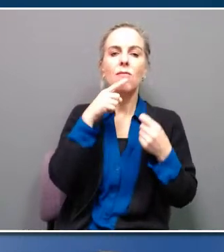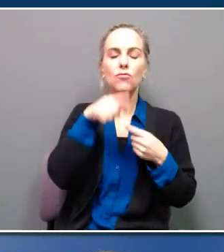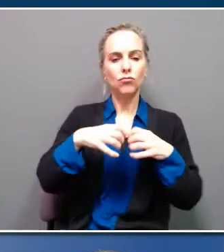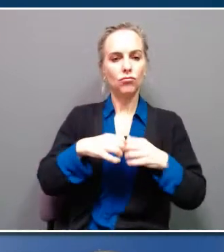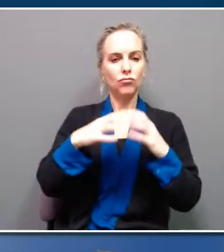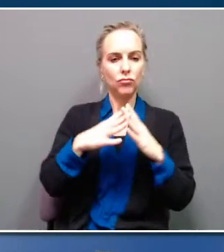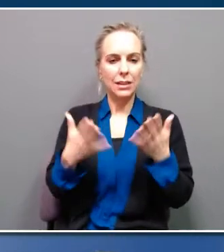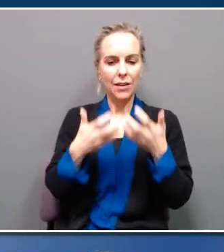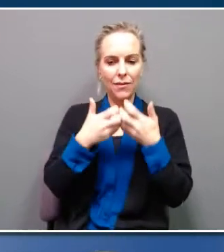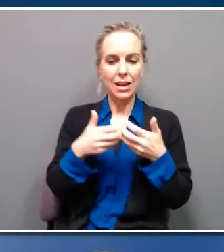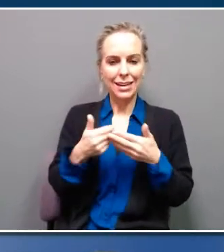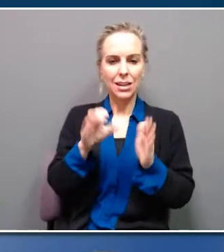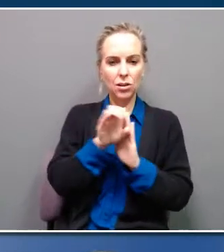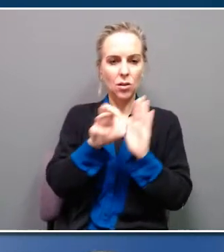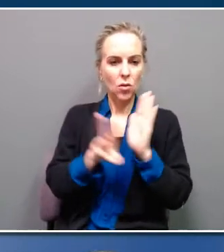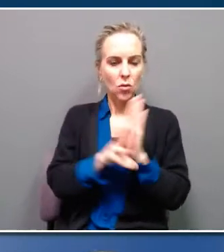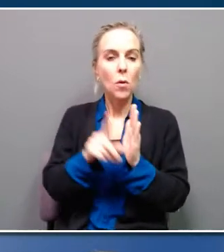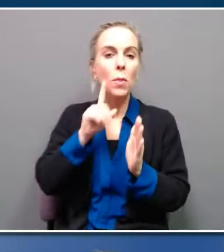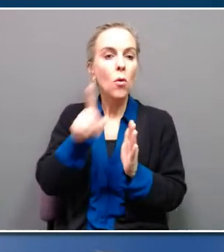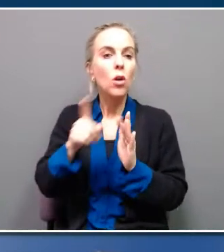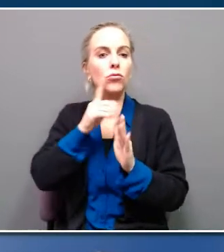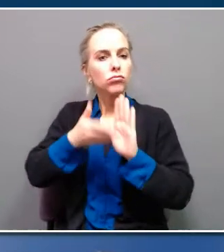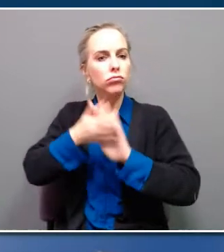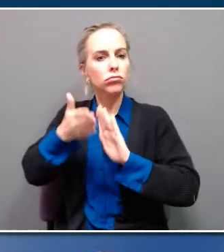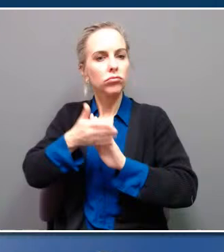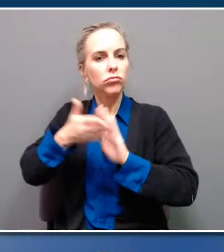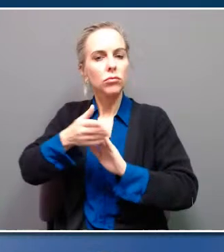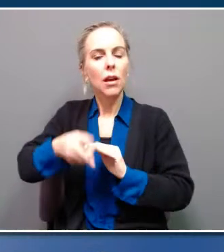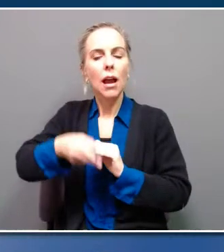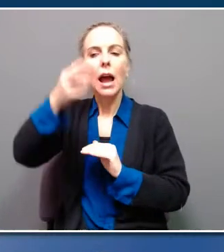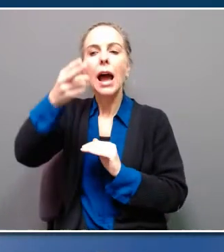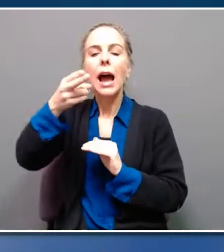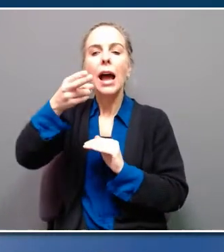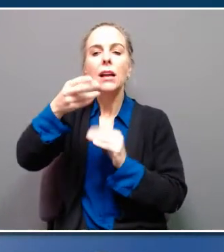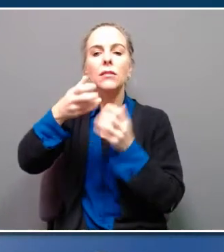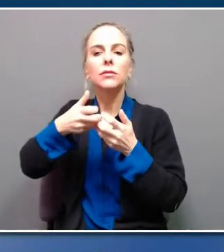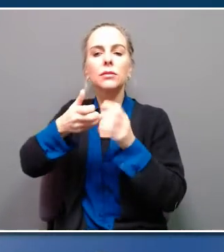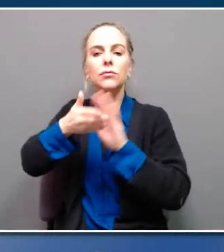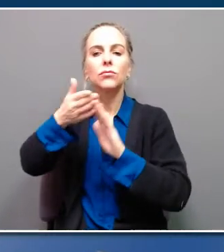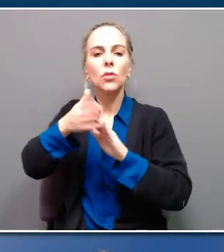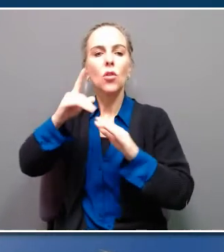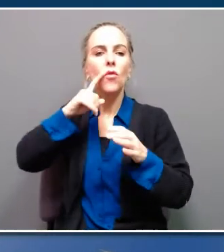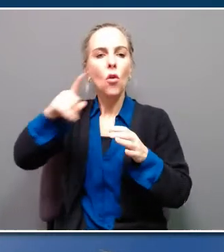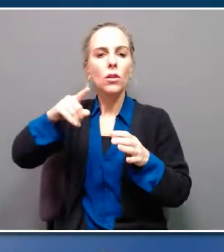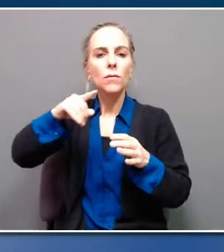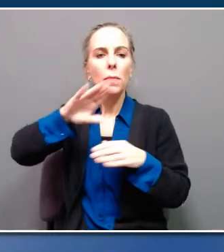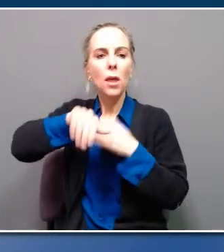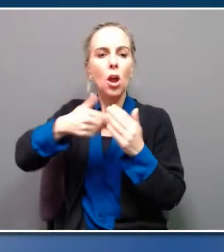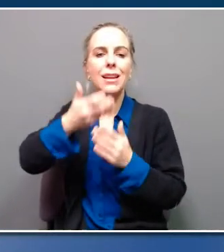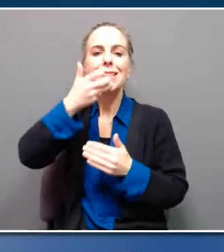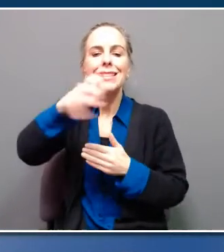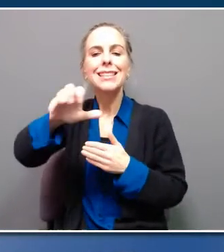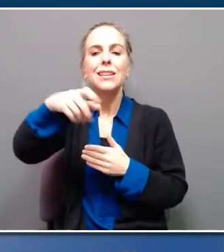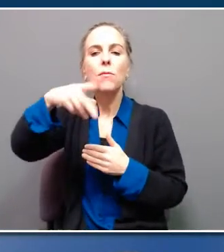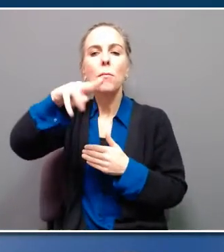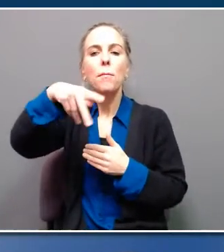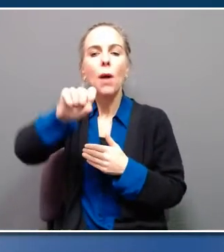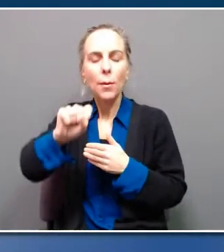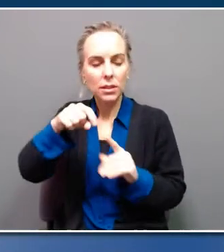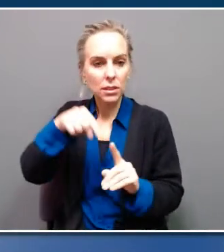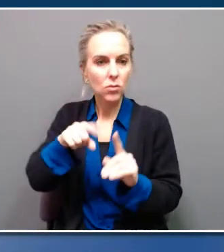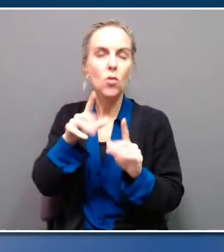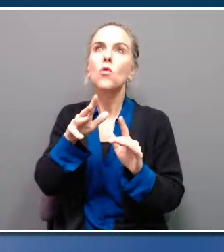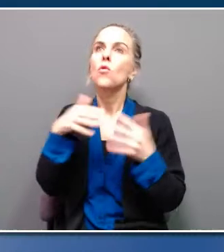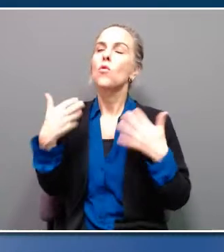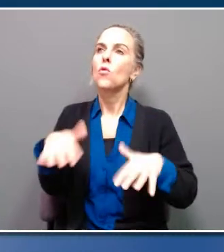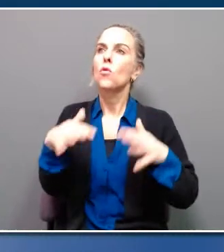make high-efficiency variable capacity compressors for the all-climate heat pumps. This announcement is incredible news